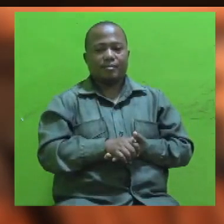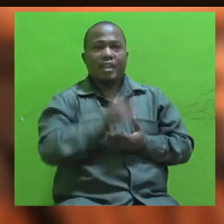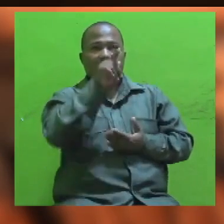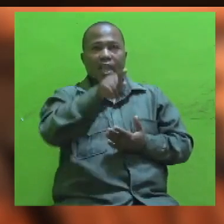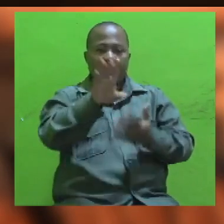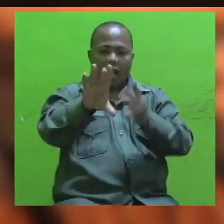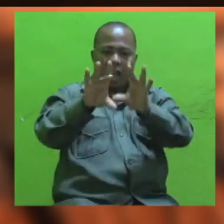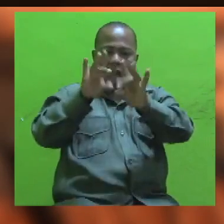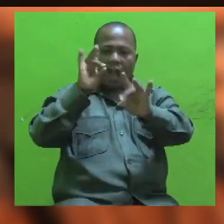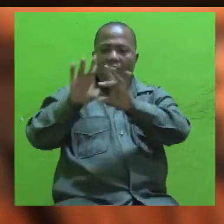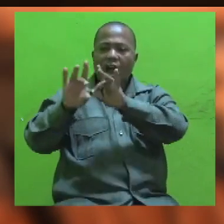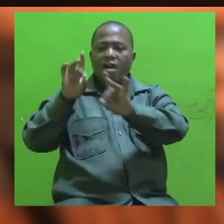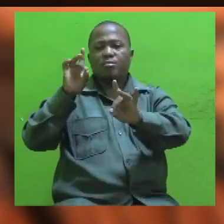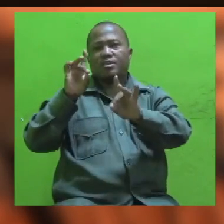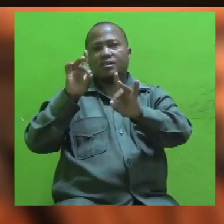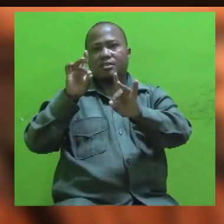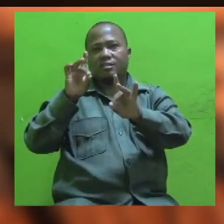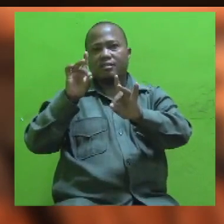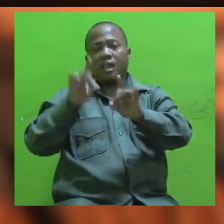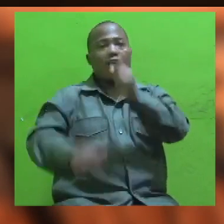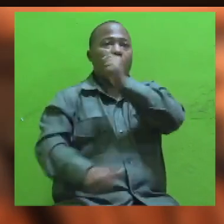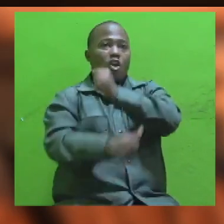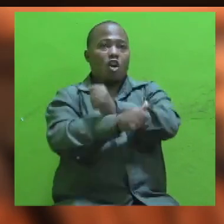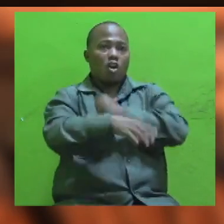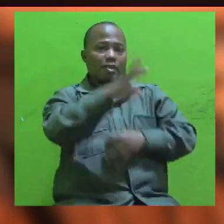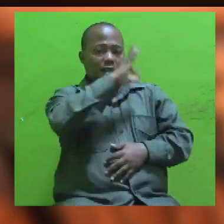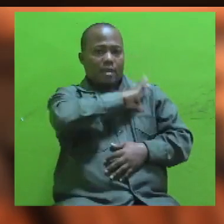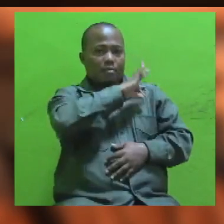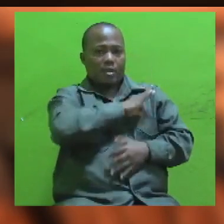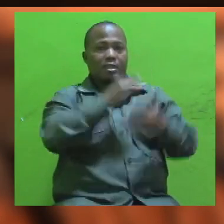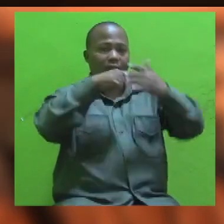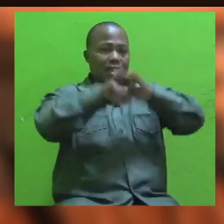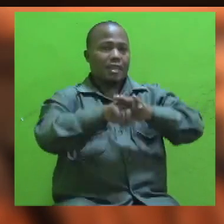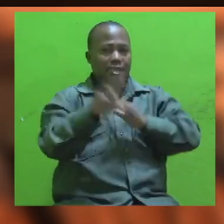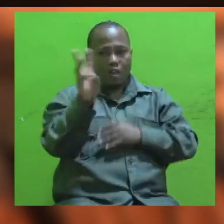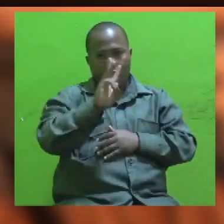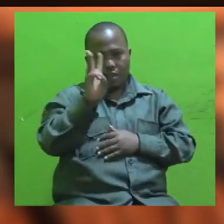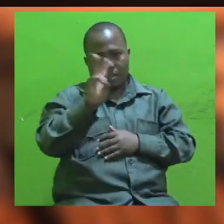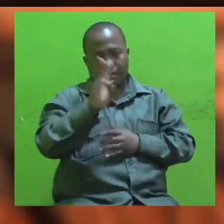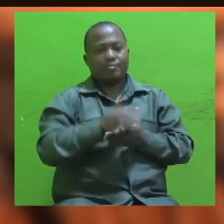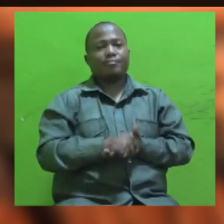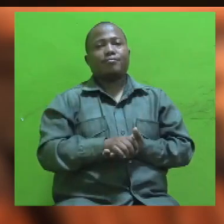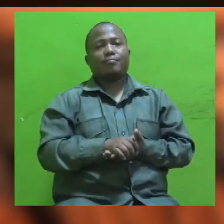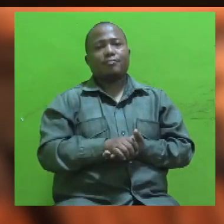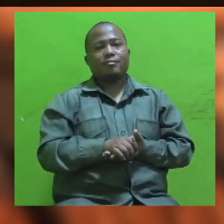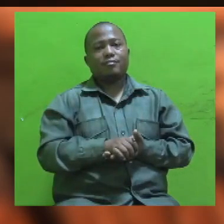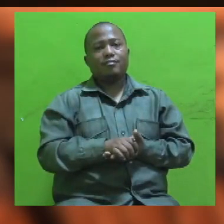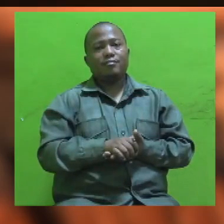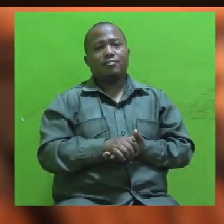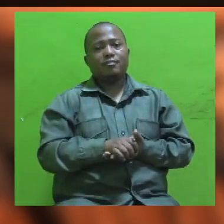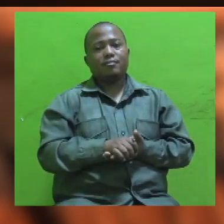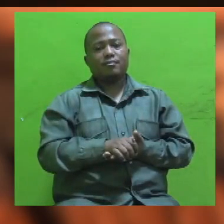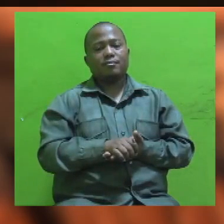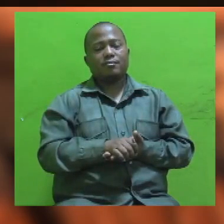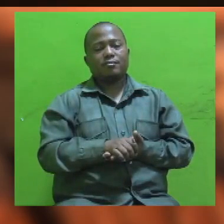within the areas. He or she is appointed and employed by the district council. District council is